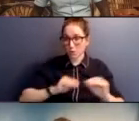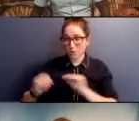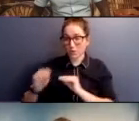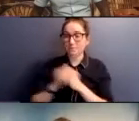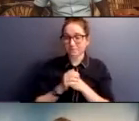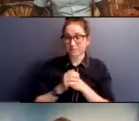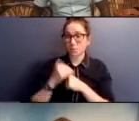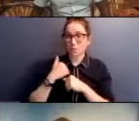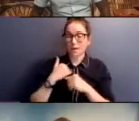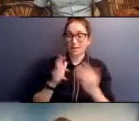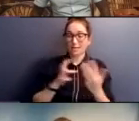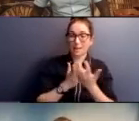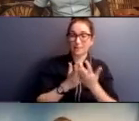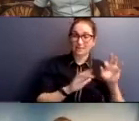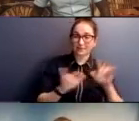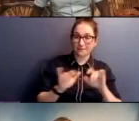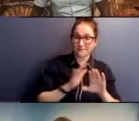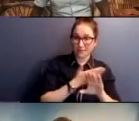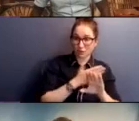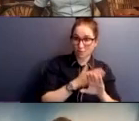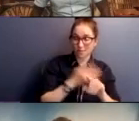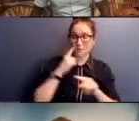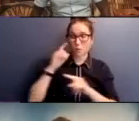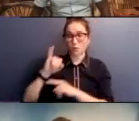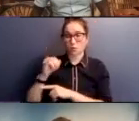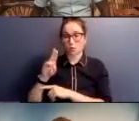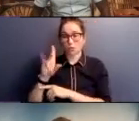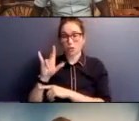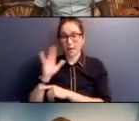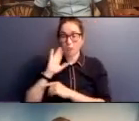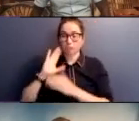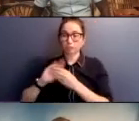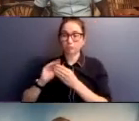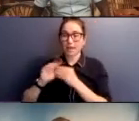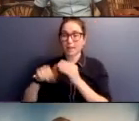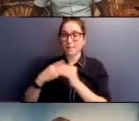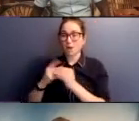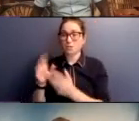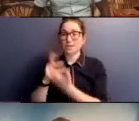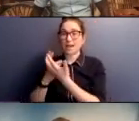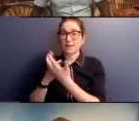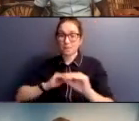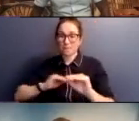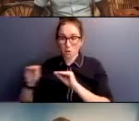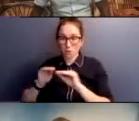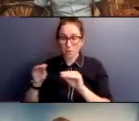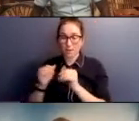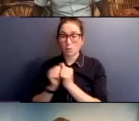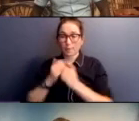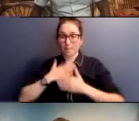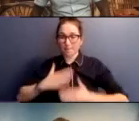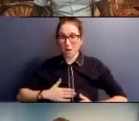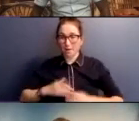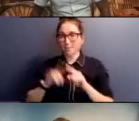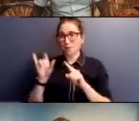had adaptive instruments this evening. And so in July, we'll be talking about adaptive movements with not only our body, but